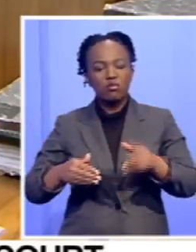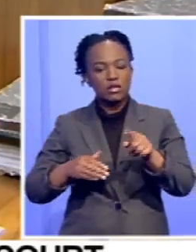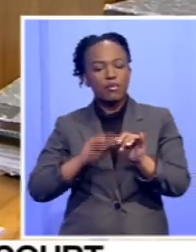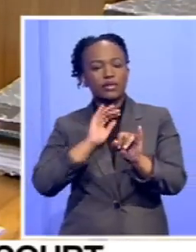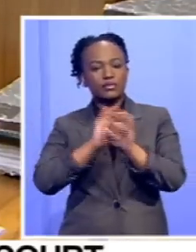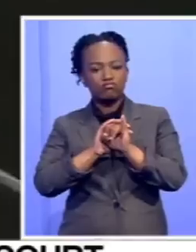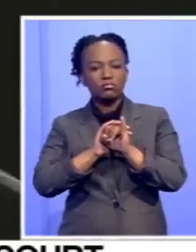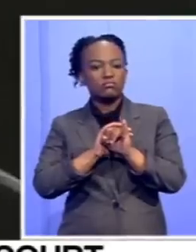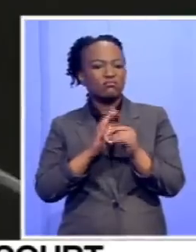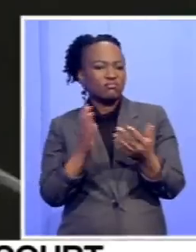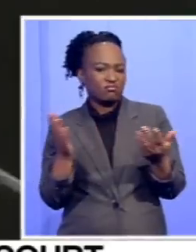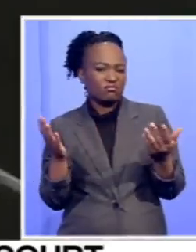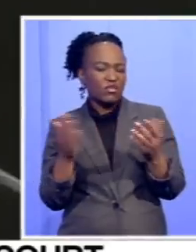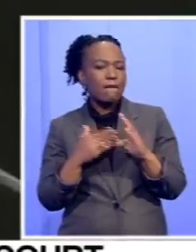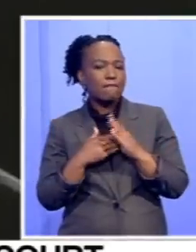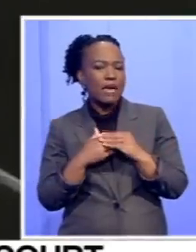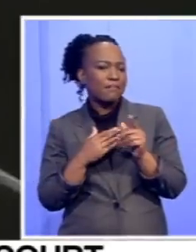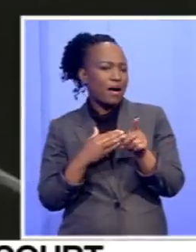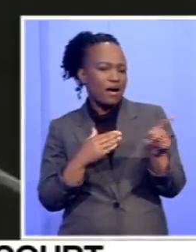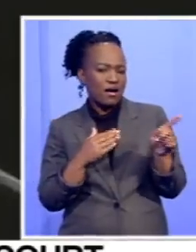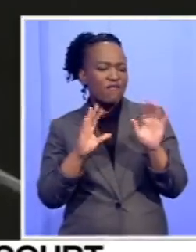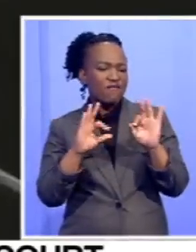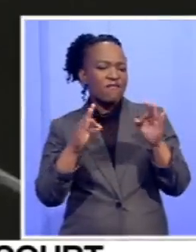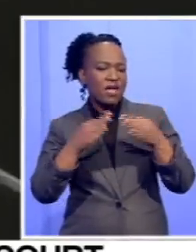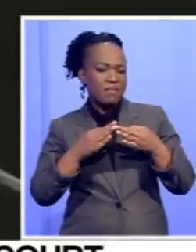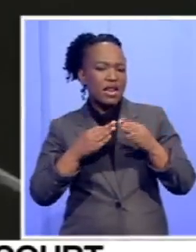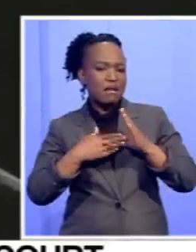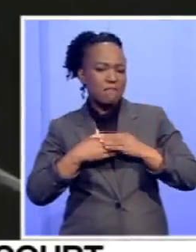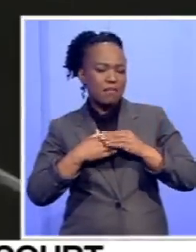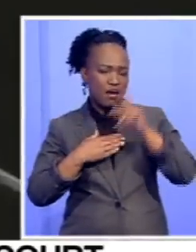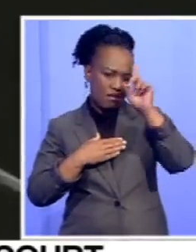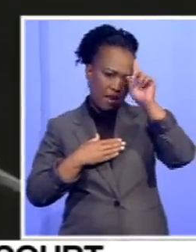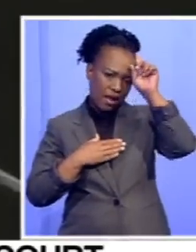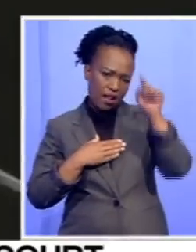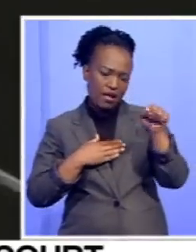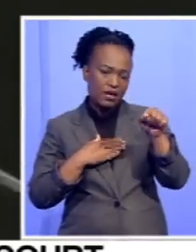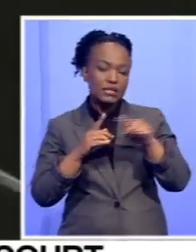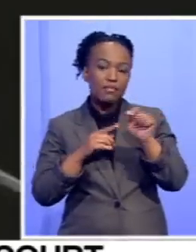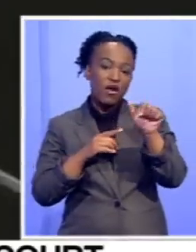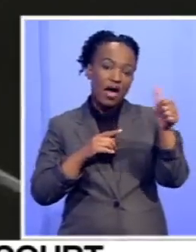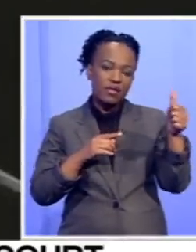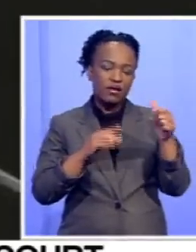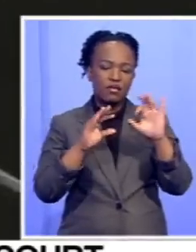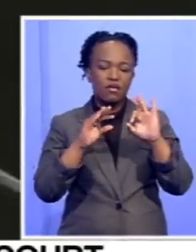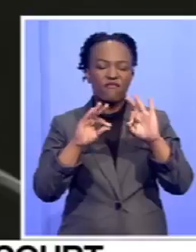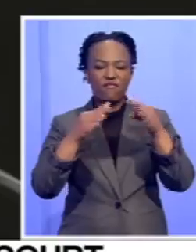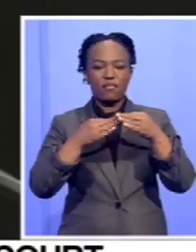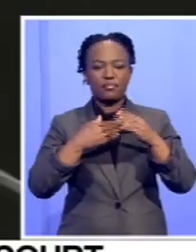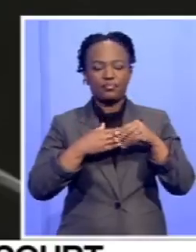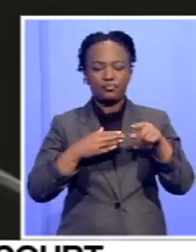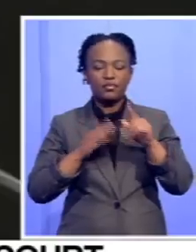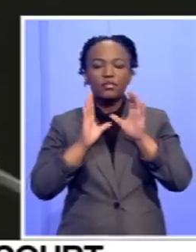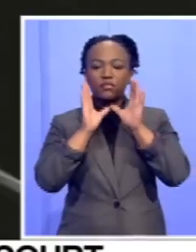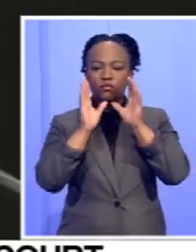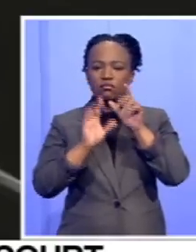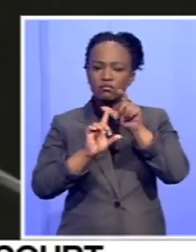as the most obvious members of the Mandela family, including our extended family. It was no coincidence that Mr. Malema was one of